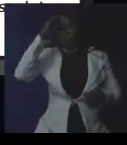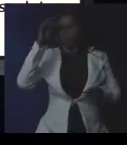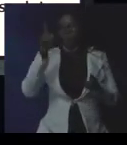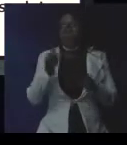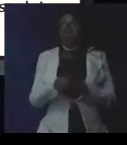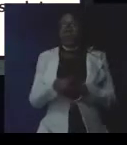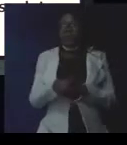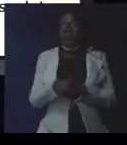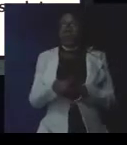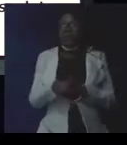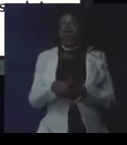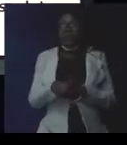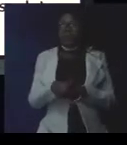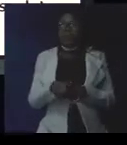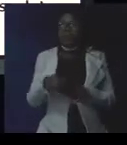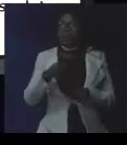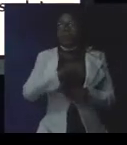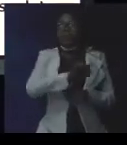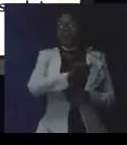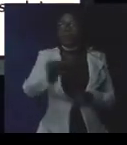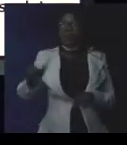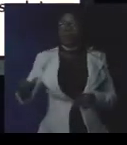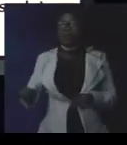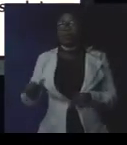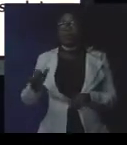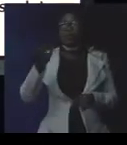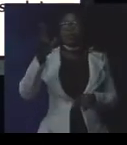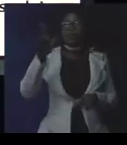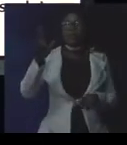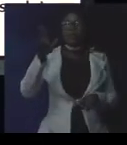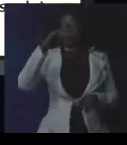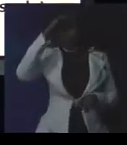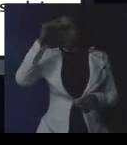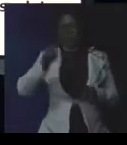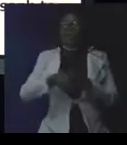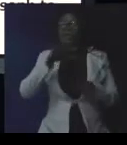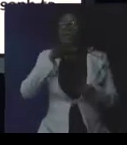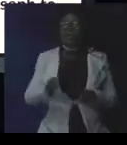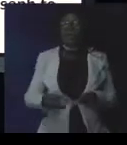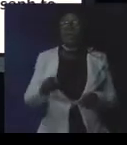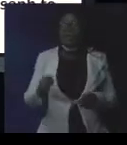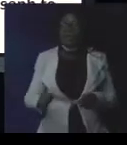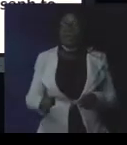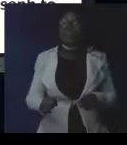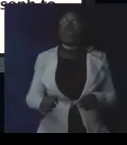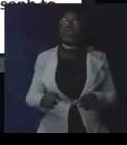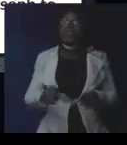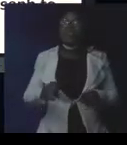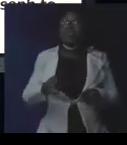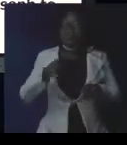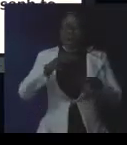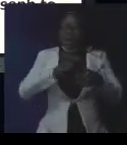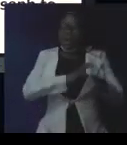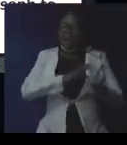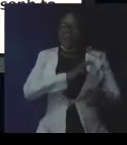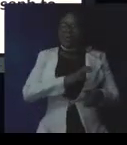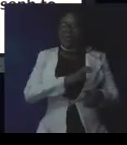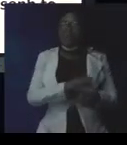3 brothers. Those 3 brothers are the what? They are the characters. Good. Good job,